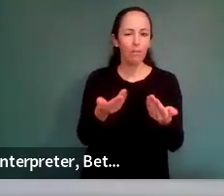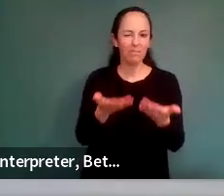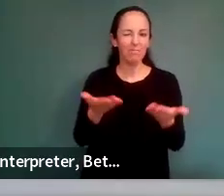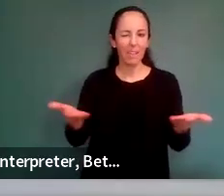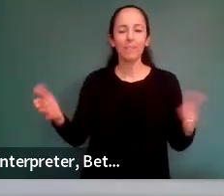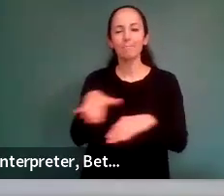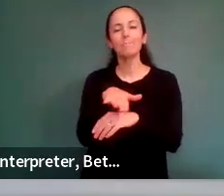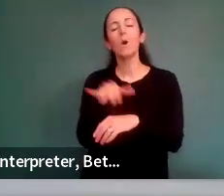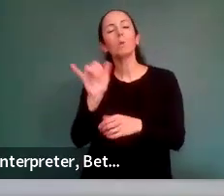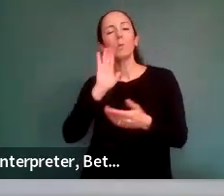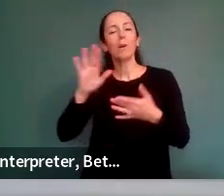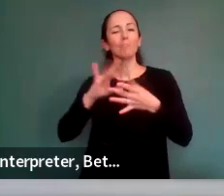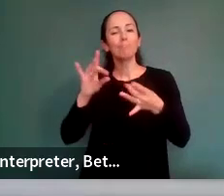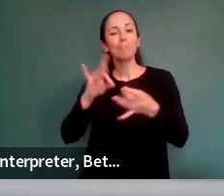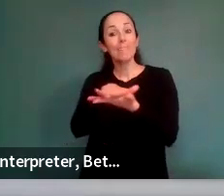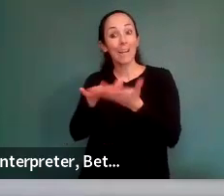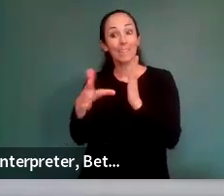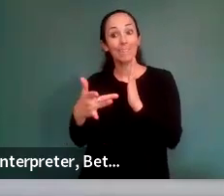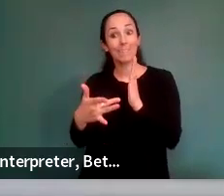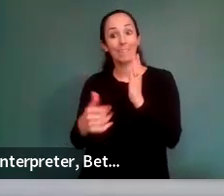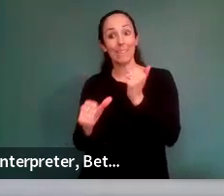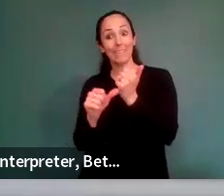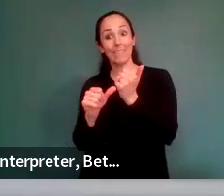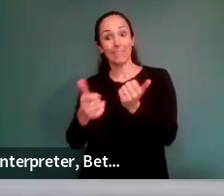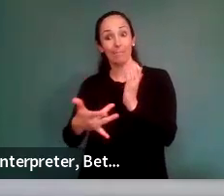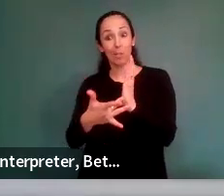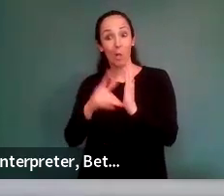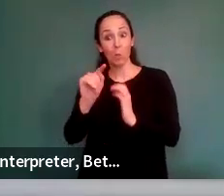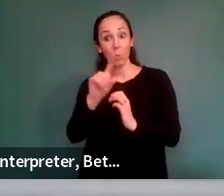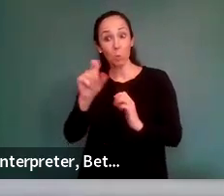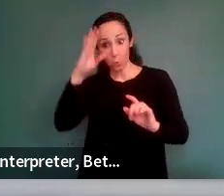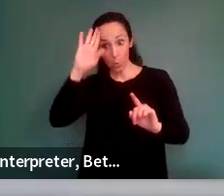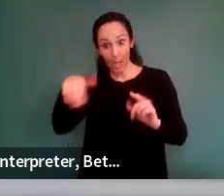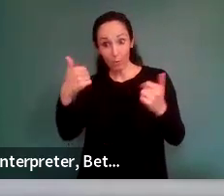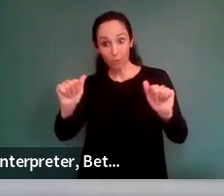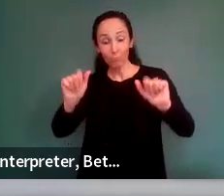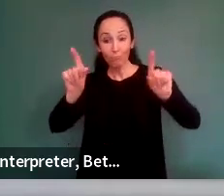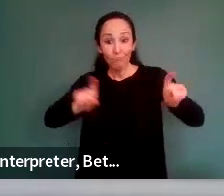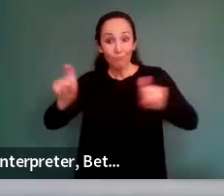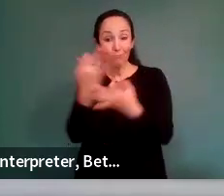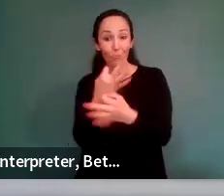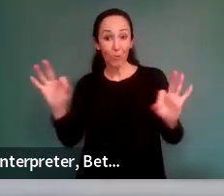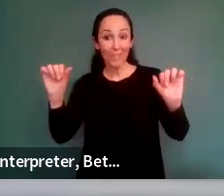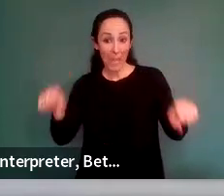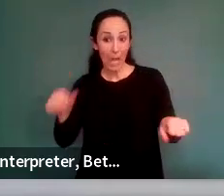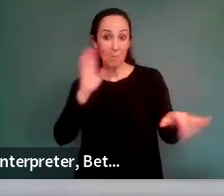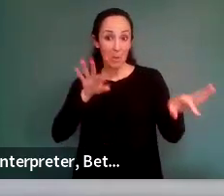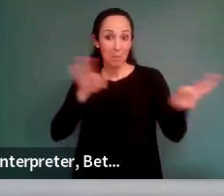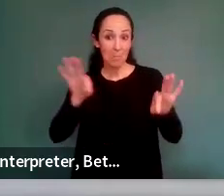technology tools that you can try out for free for yourself as well. So with that, is Louis here?